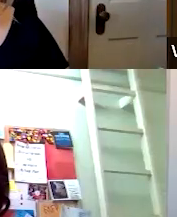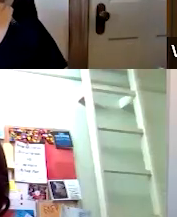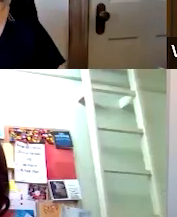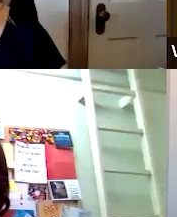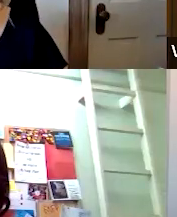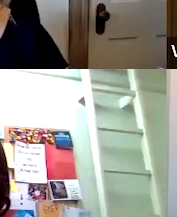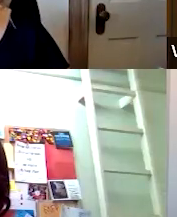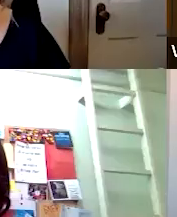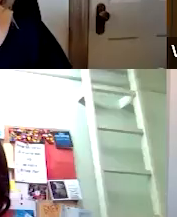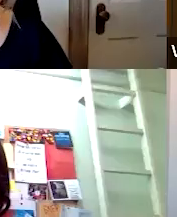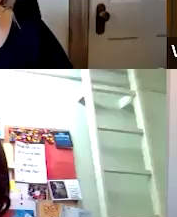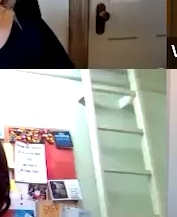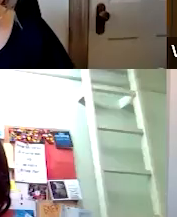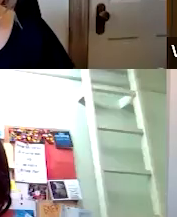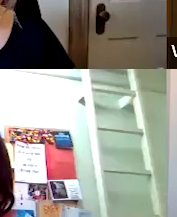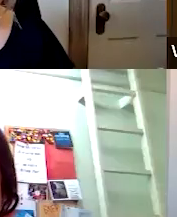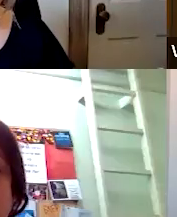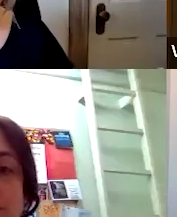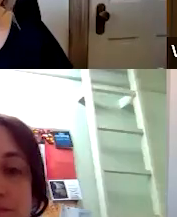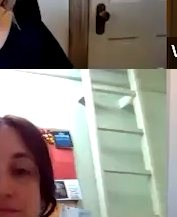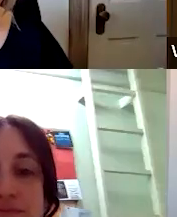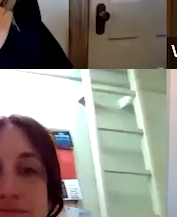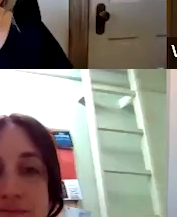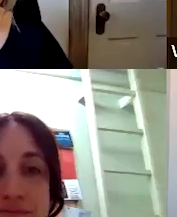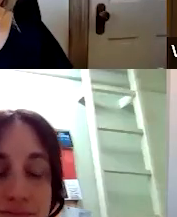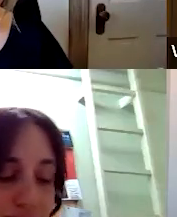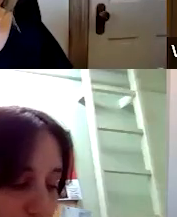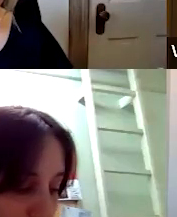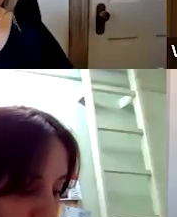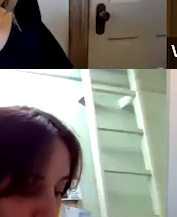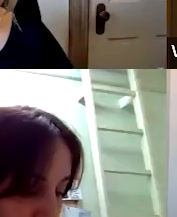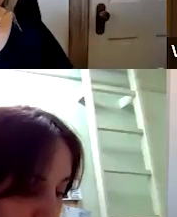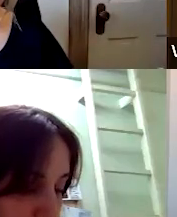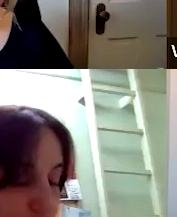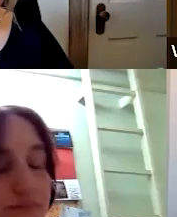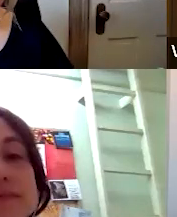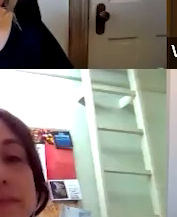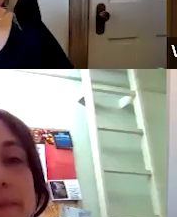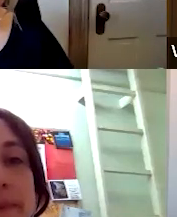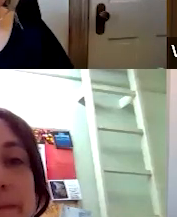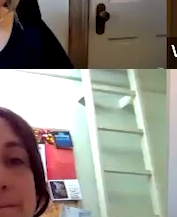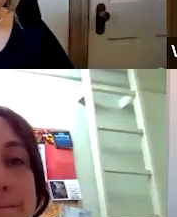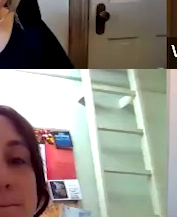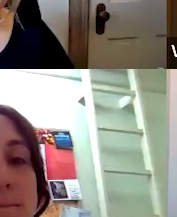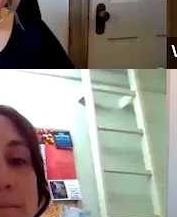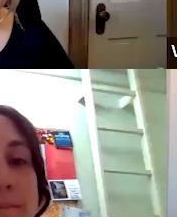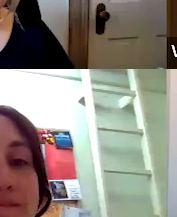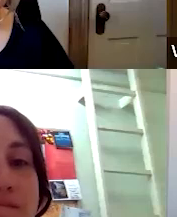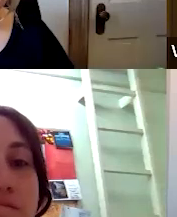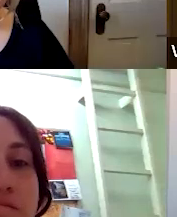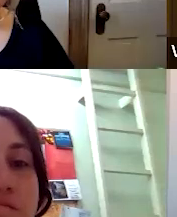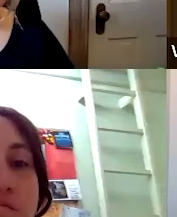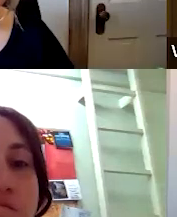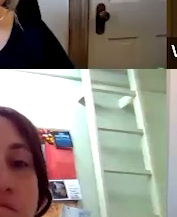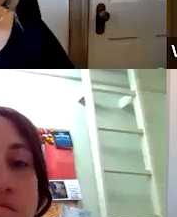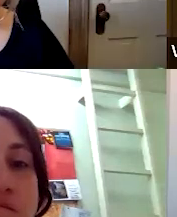so much, and I hope that others who attended did as well. In our last minute,